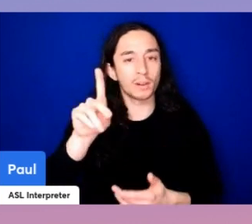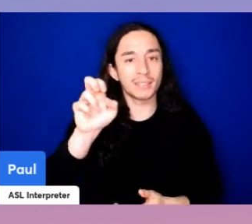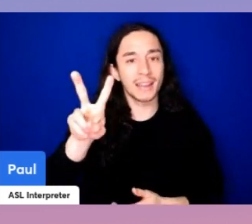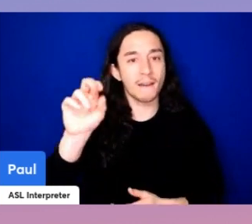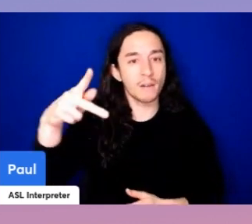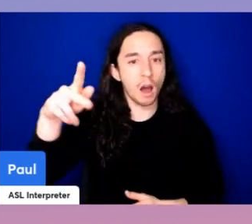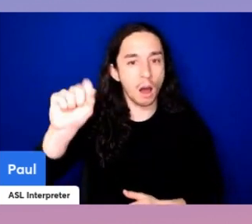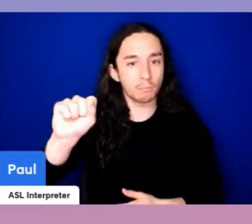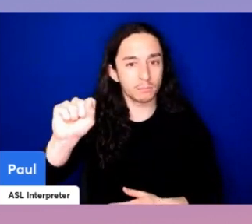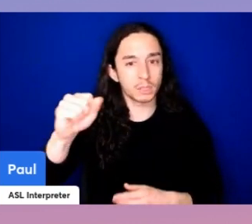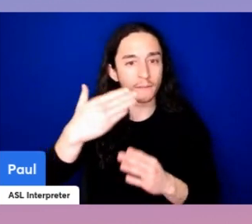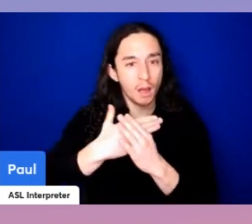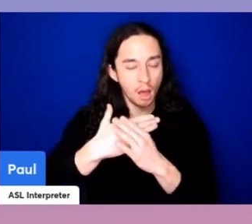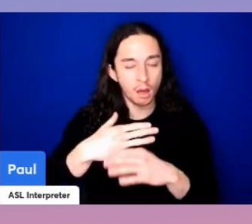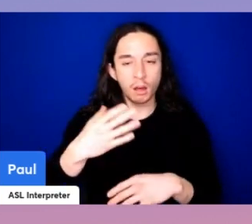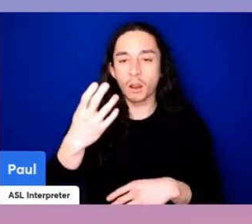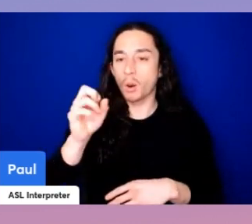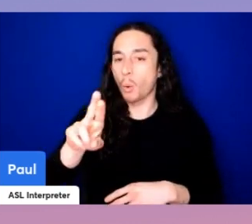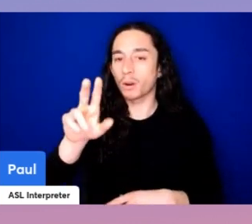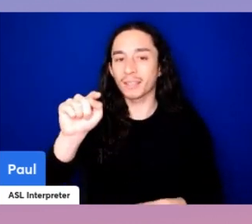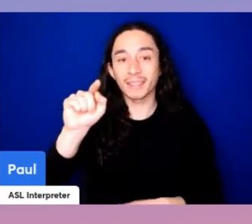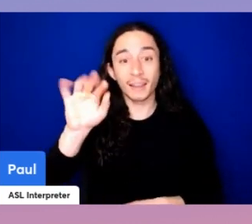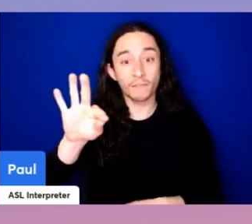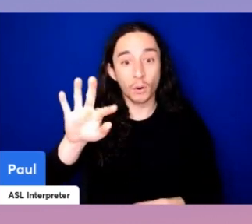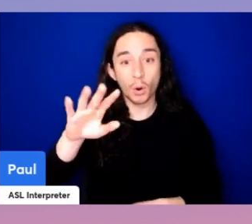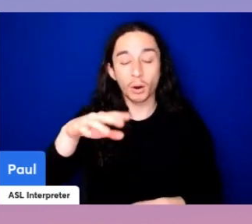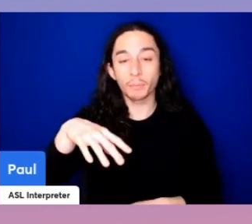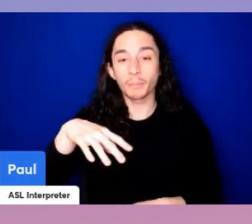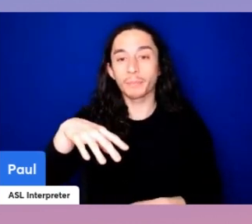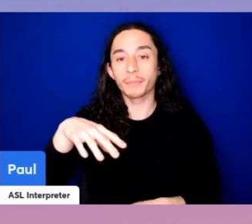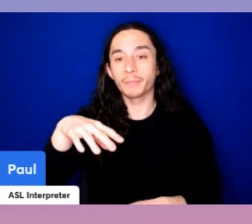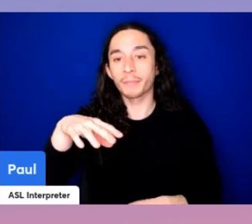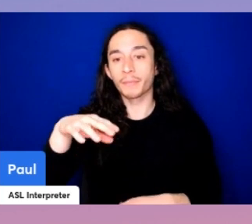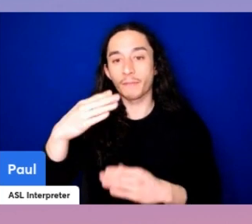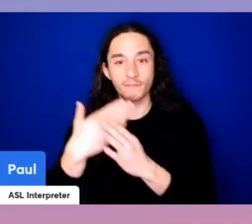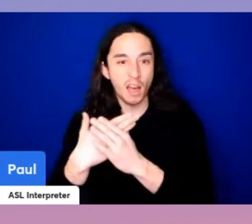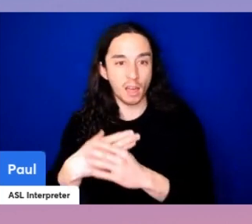or Terraform.json files.